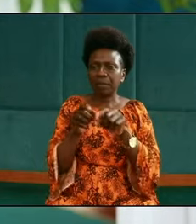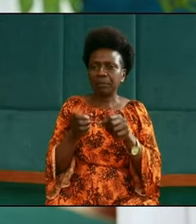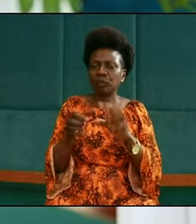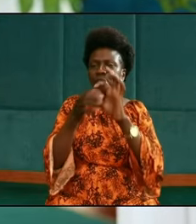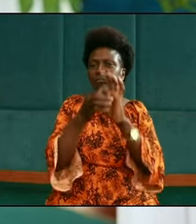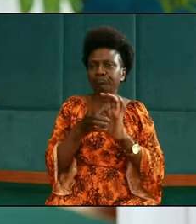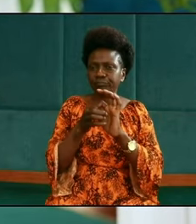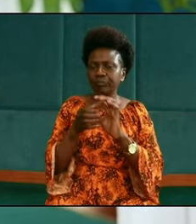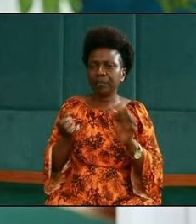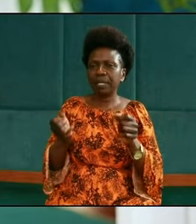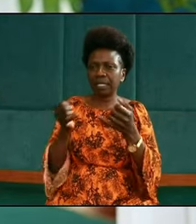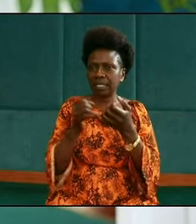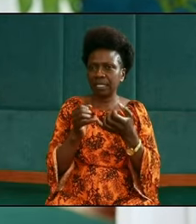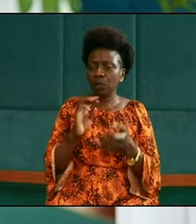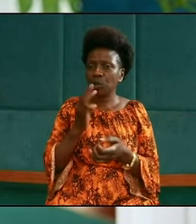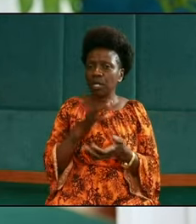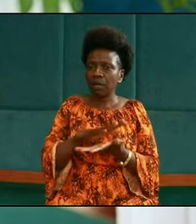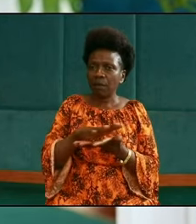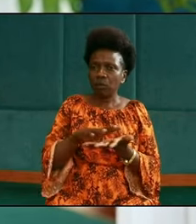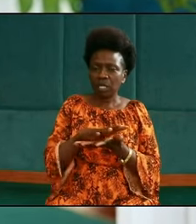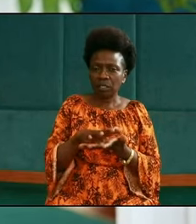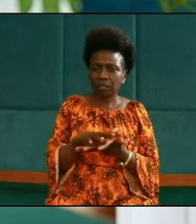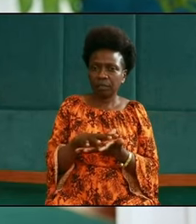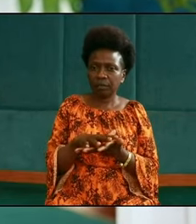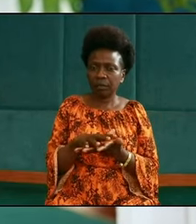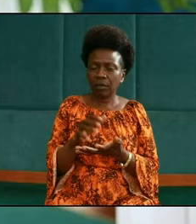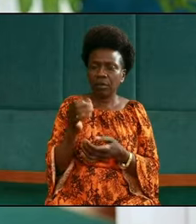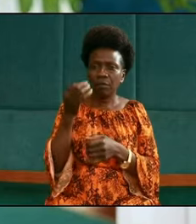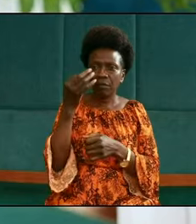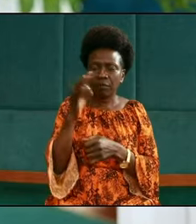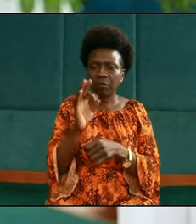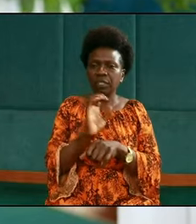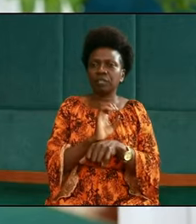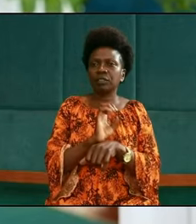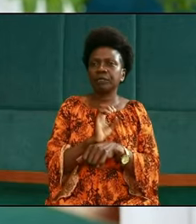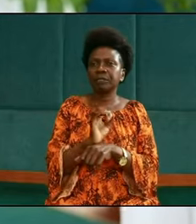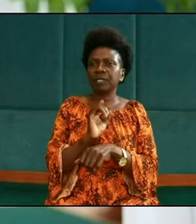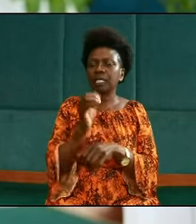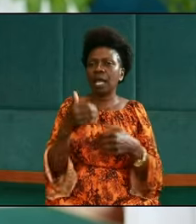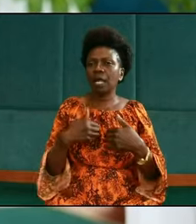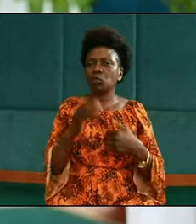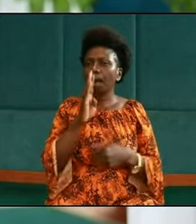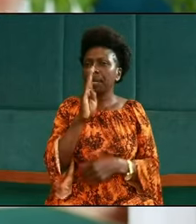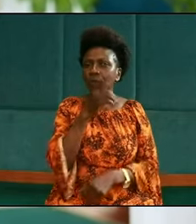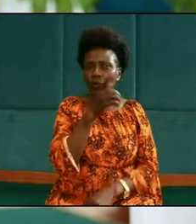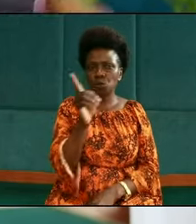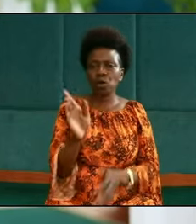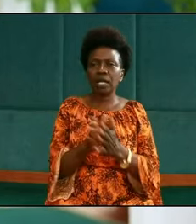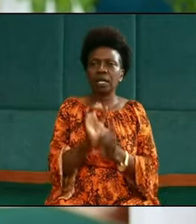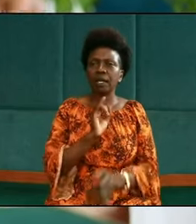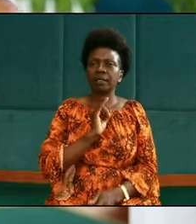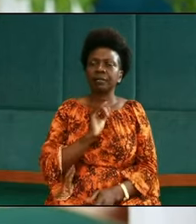where are the foundations for the church? It has to be you and